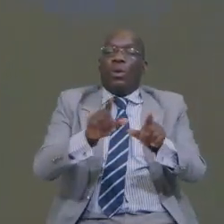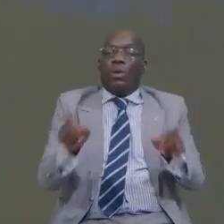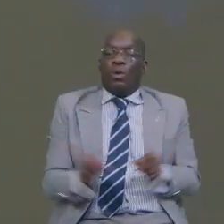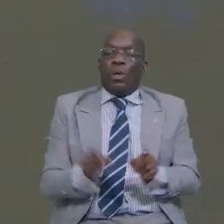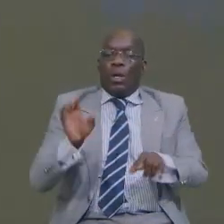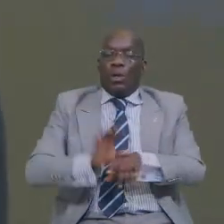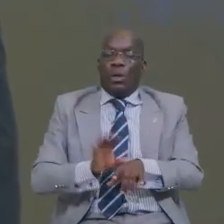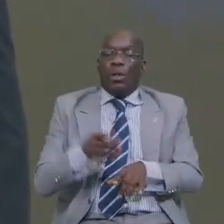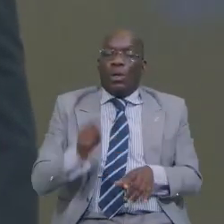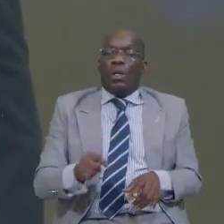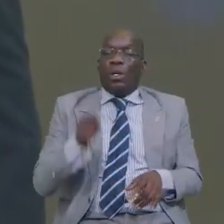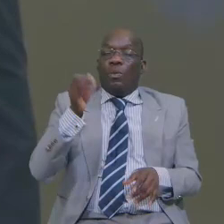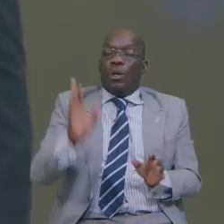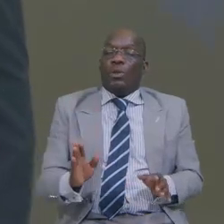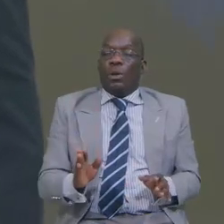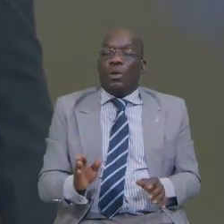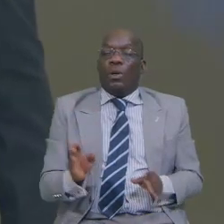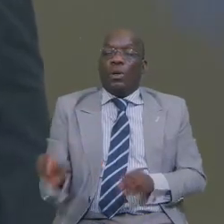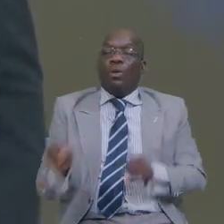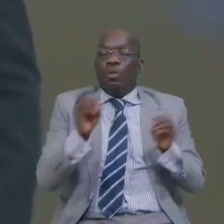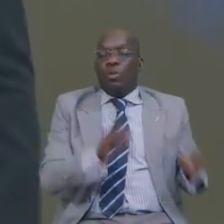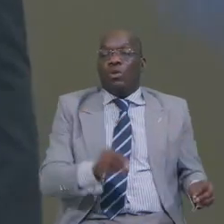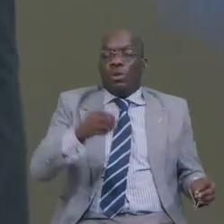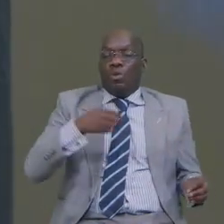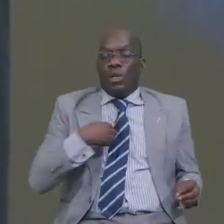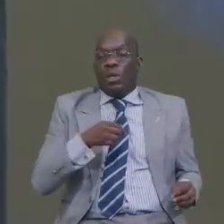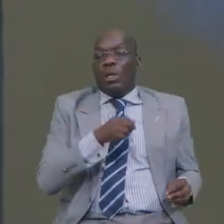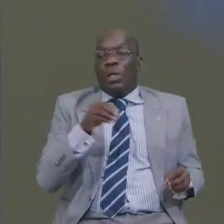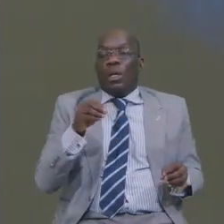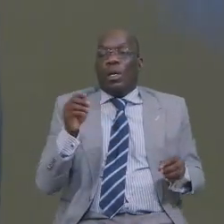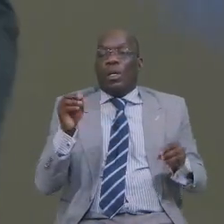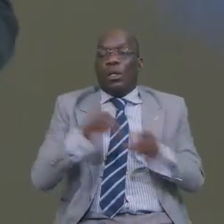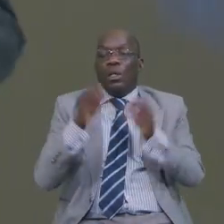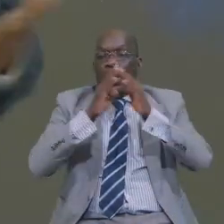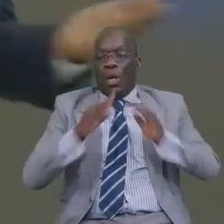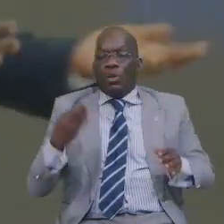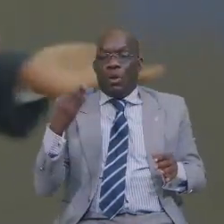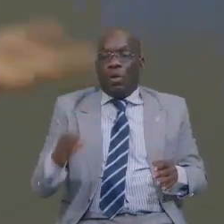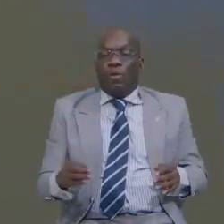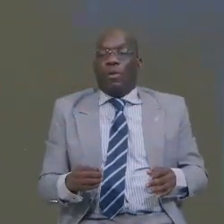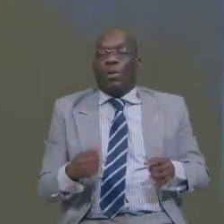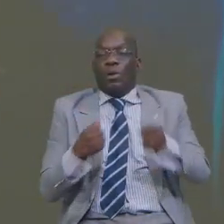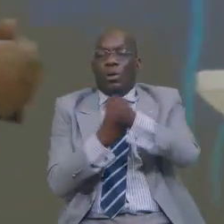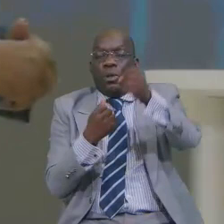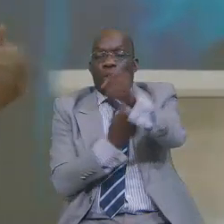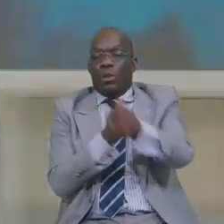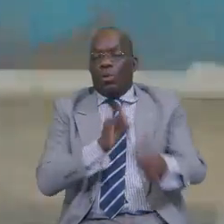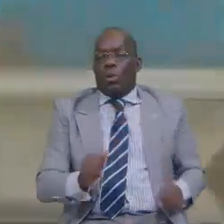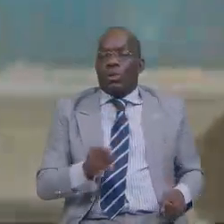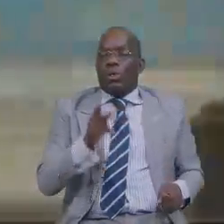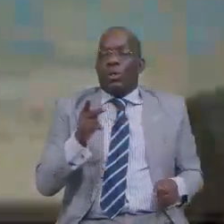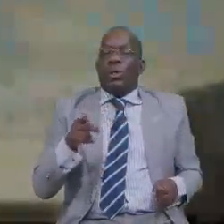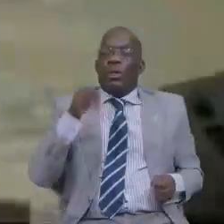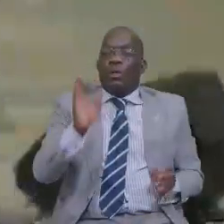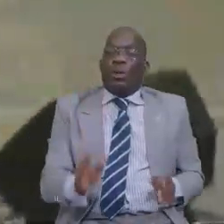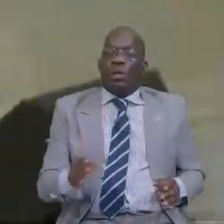to stay in the house of the assistant pastor. And so there, well, you know,